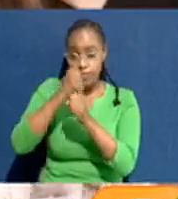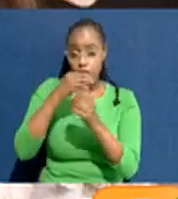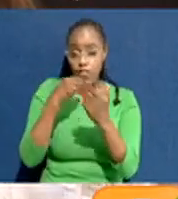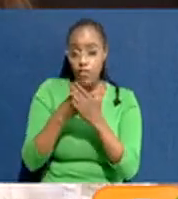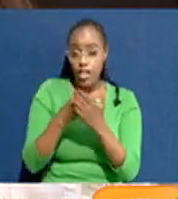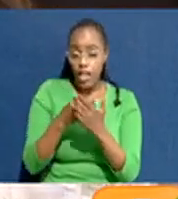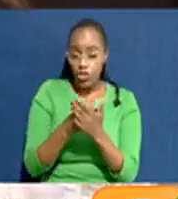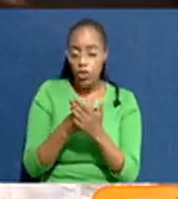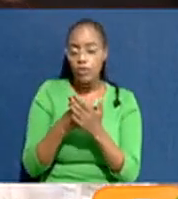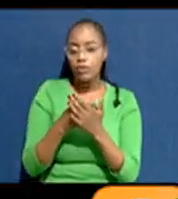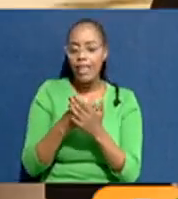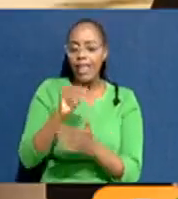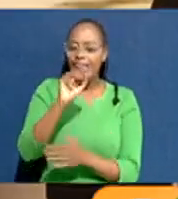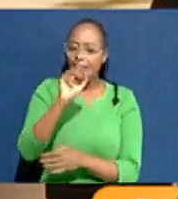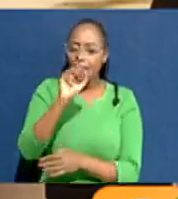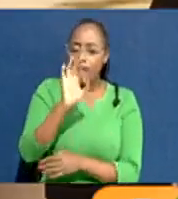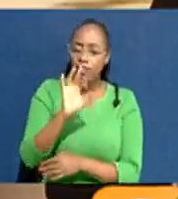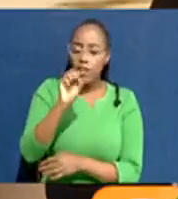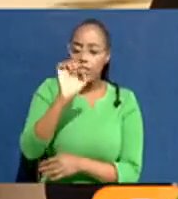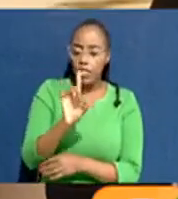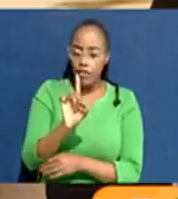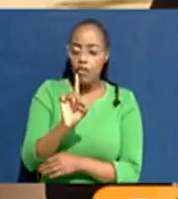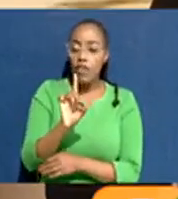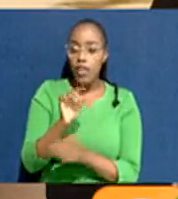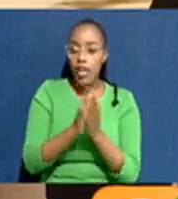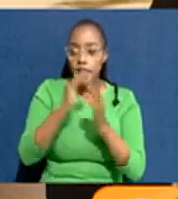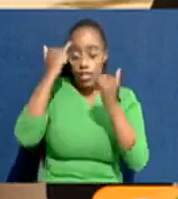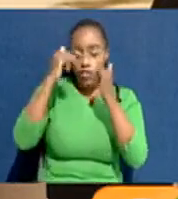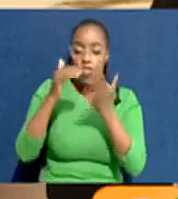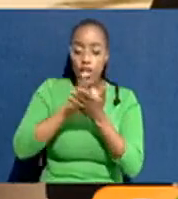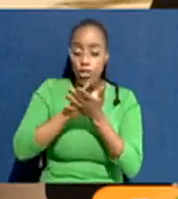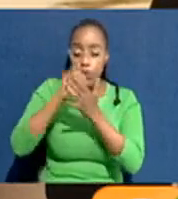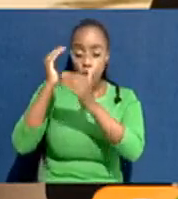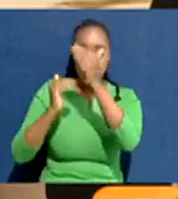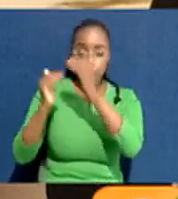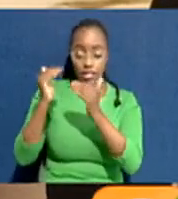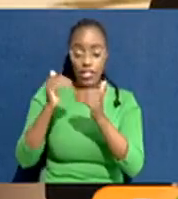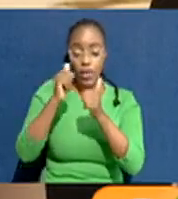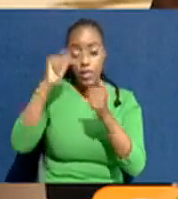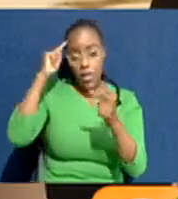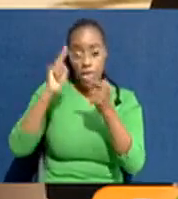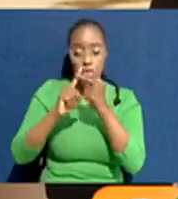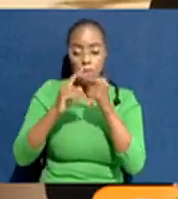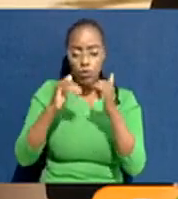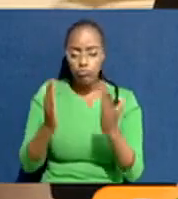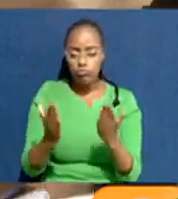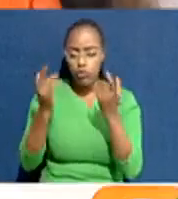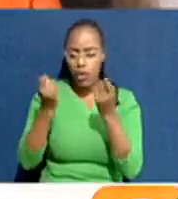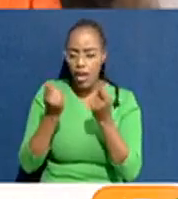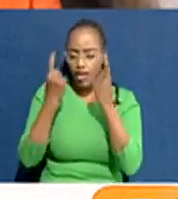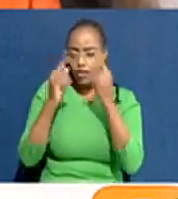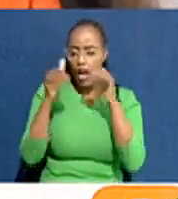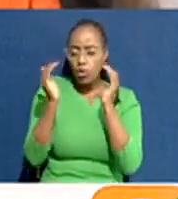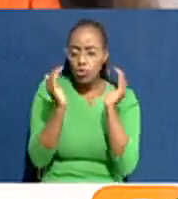sector Deepening Kenya, FSD, and the Financial Access Initiative Center for the New York University aimed at improving the understanding of how